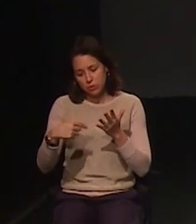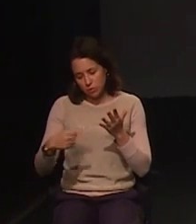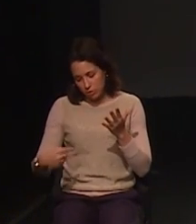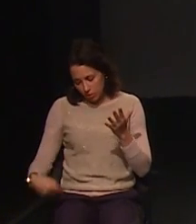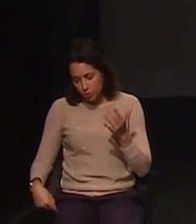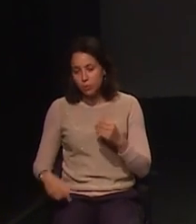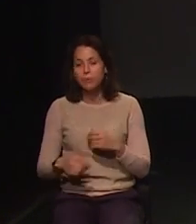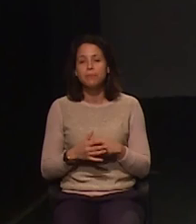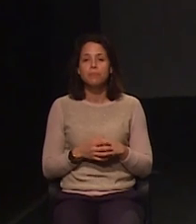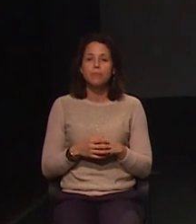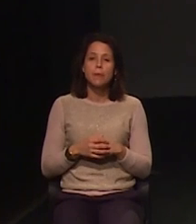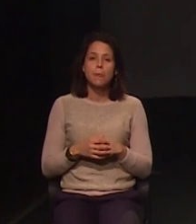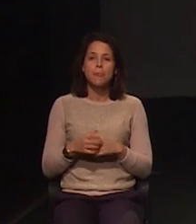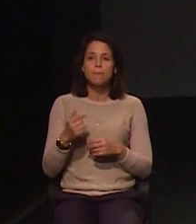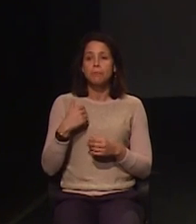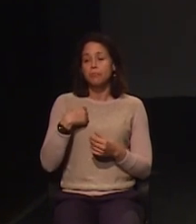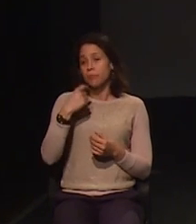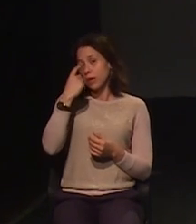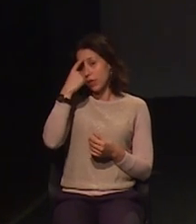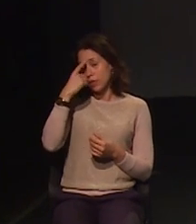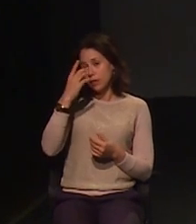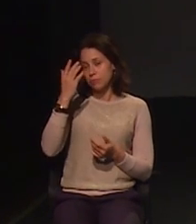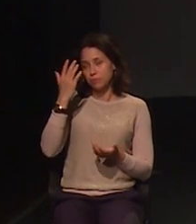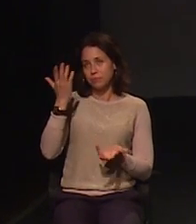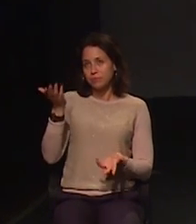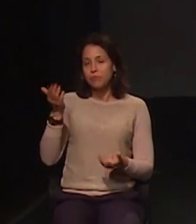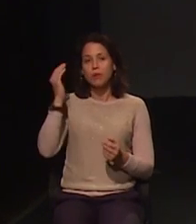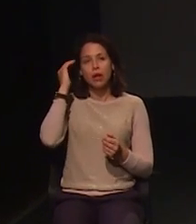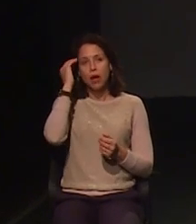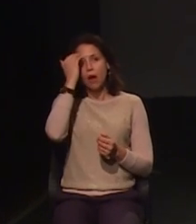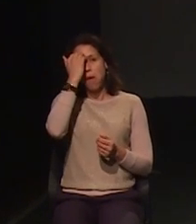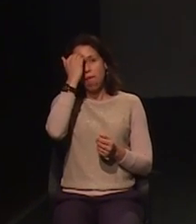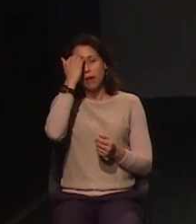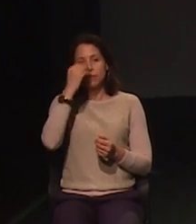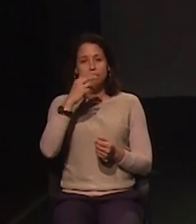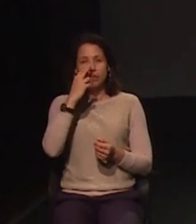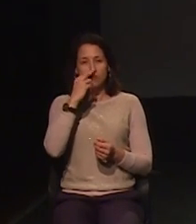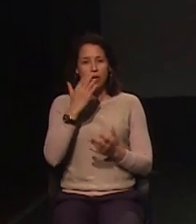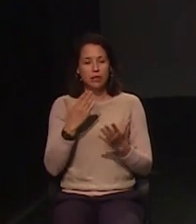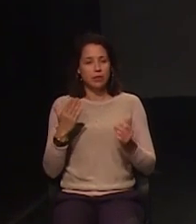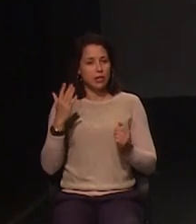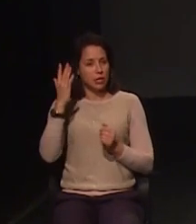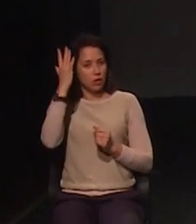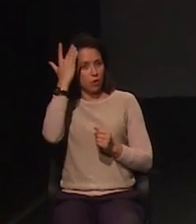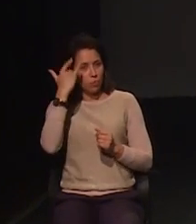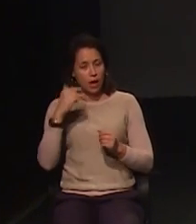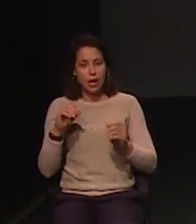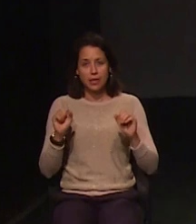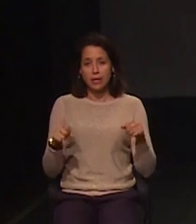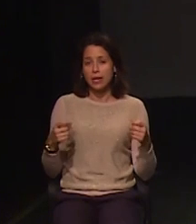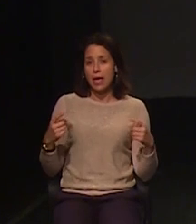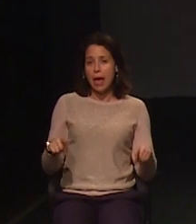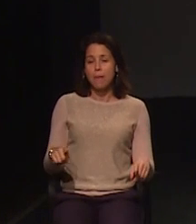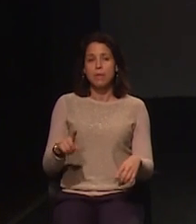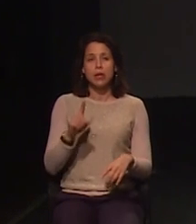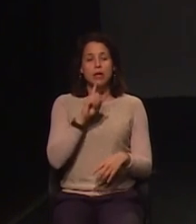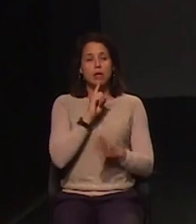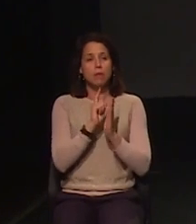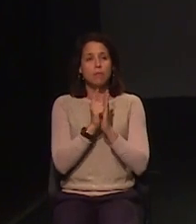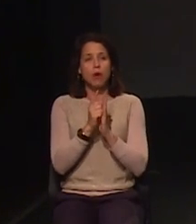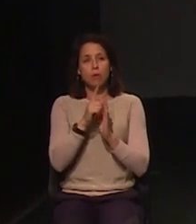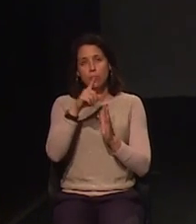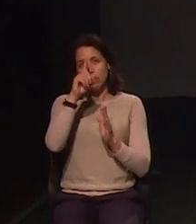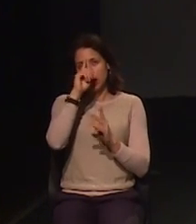And I think that awareness, it's a funny thing, you know. It can happen in a moment. It's called an epiphany. And it also